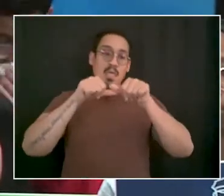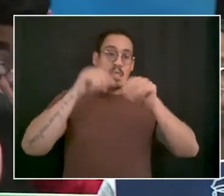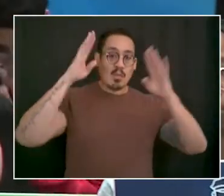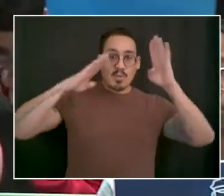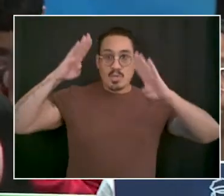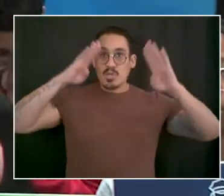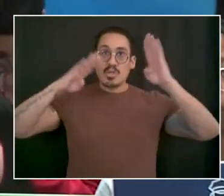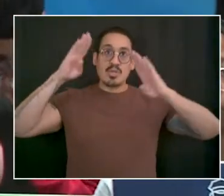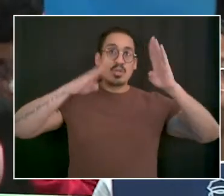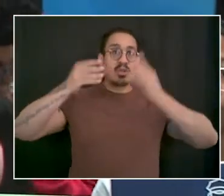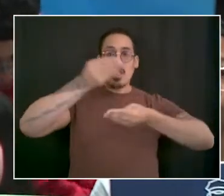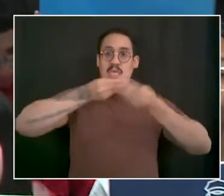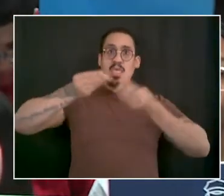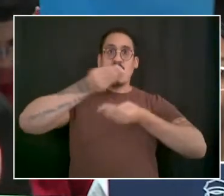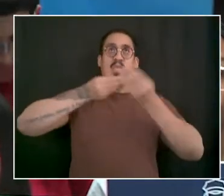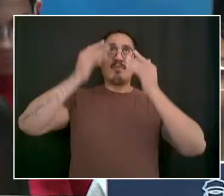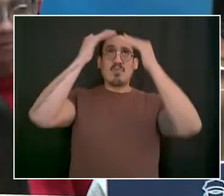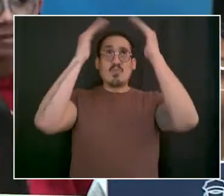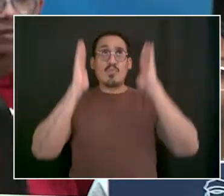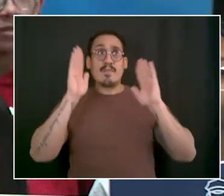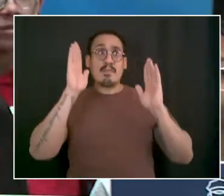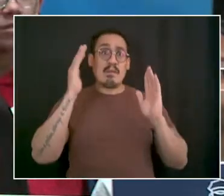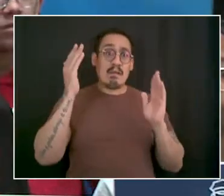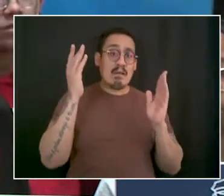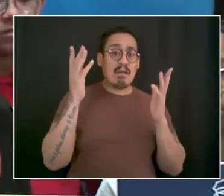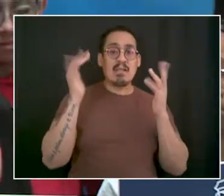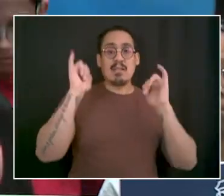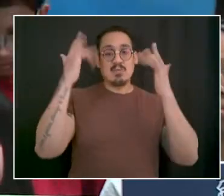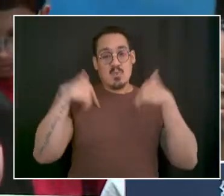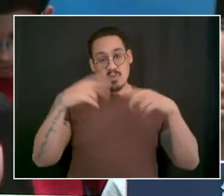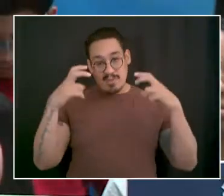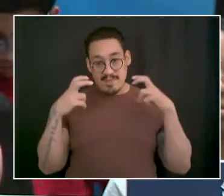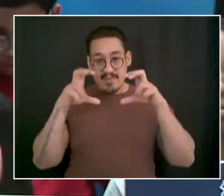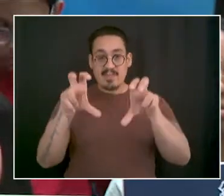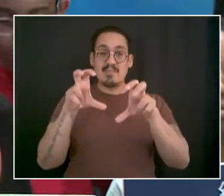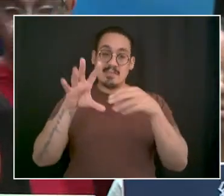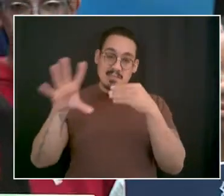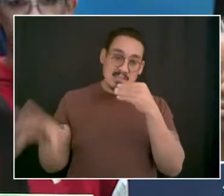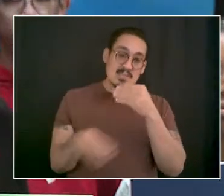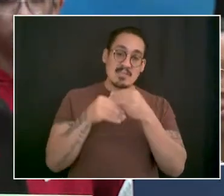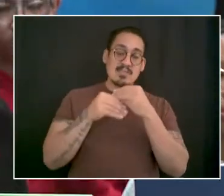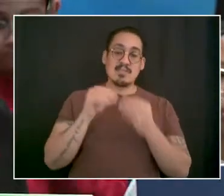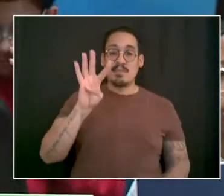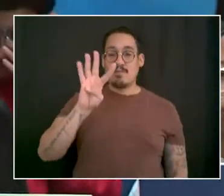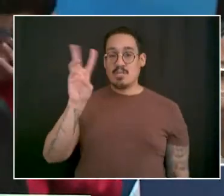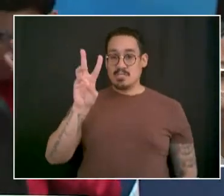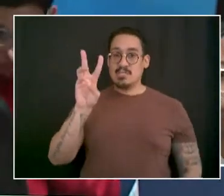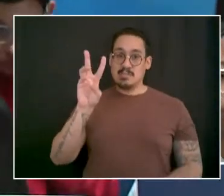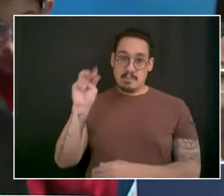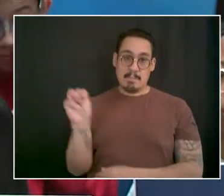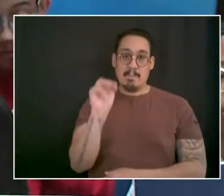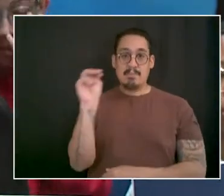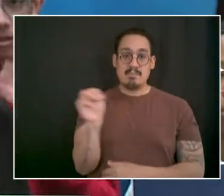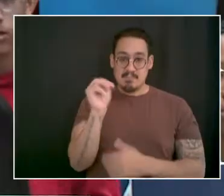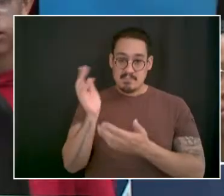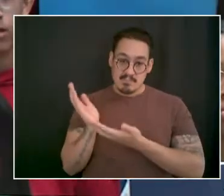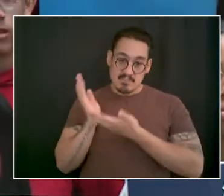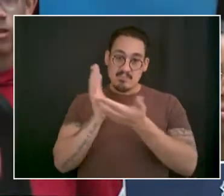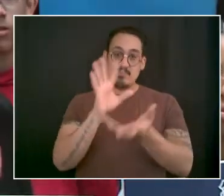have a roof over your head. That is why we are investing an additional $46 million to bring the total